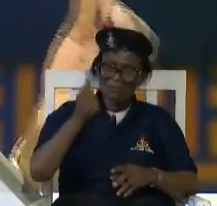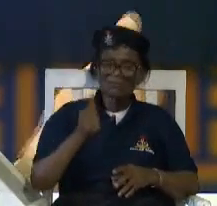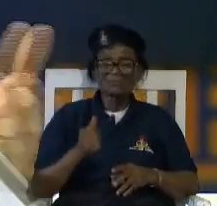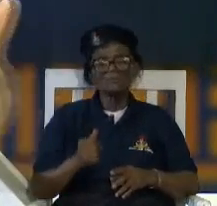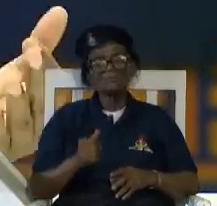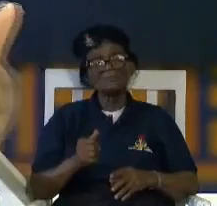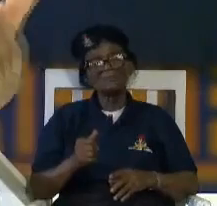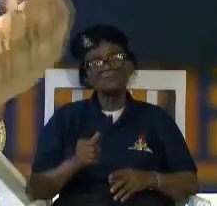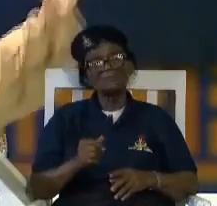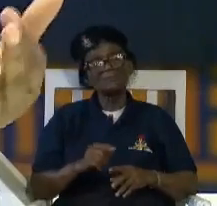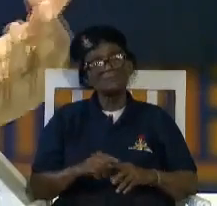But Daddy,